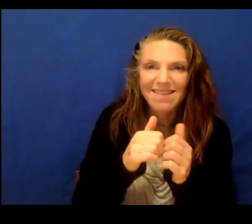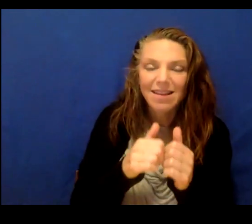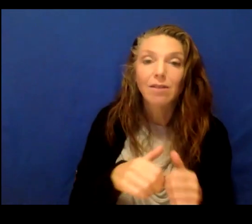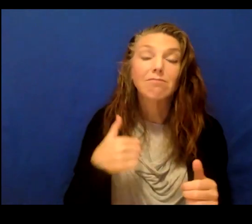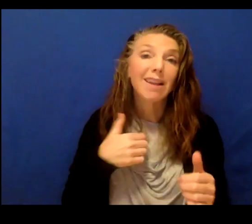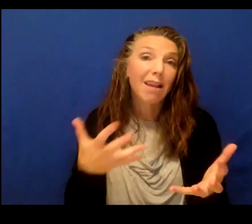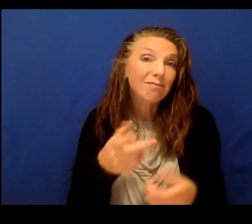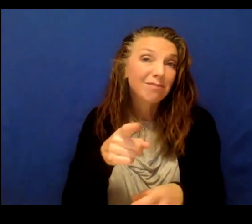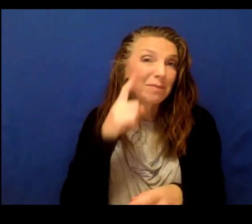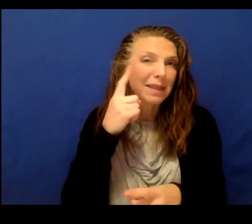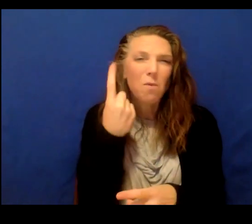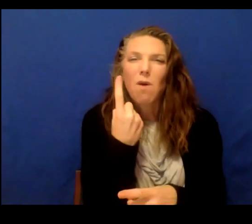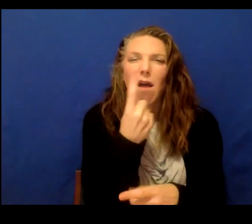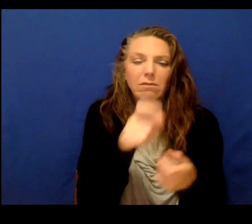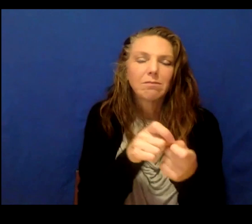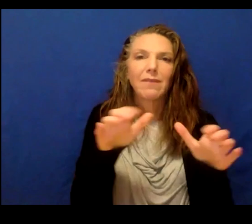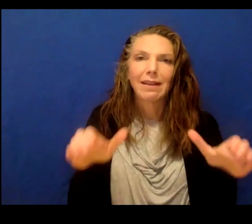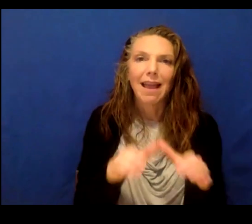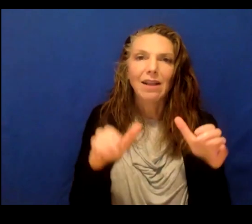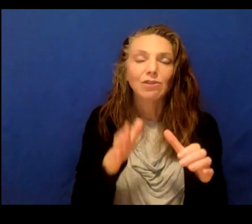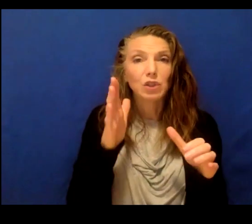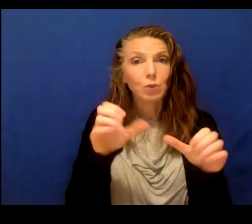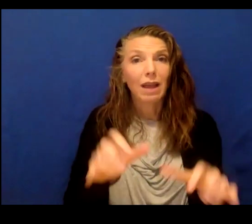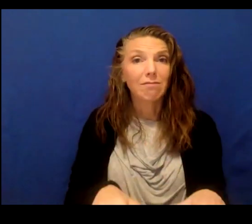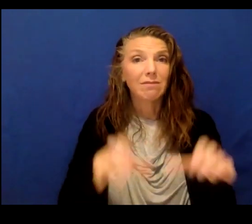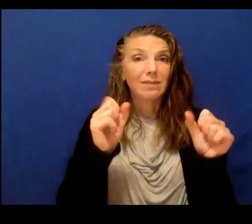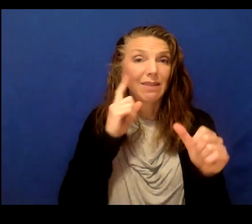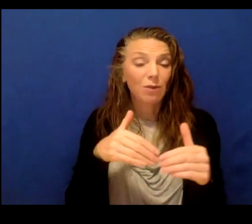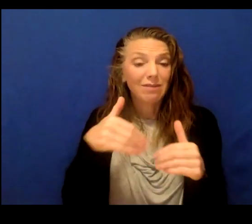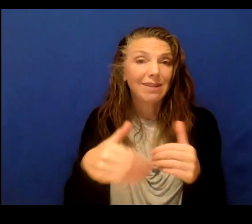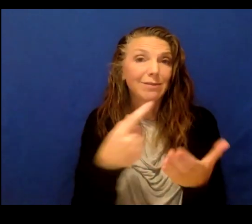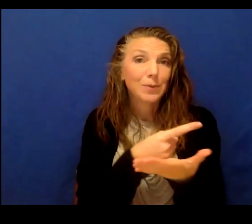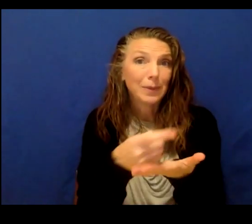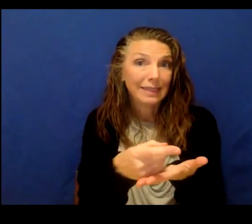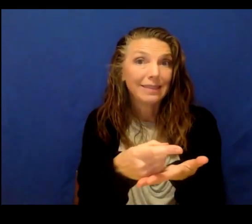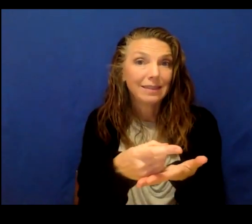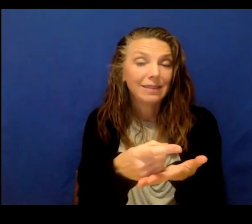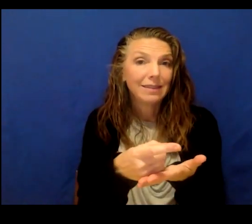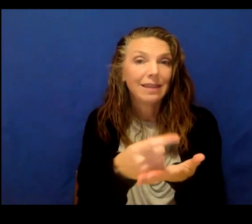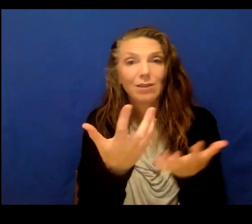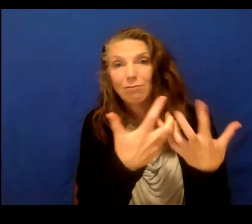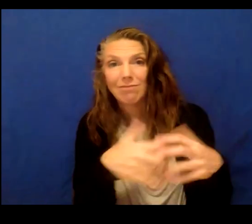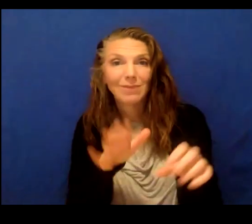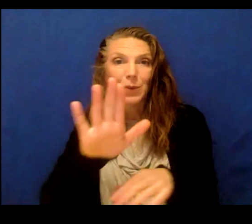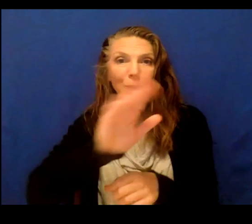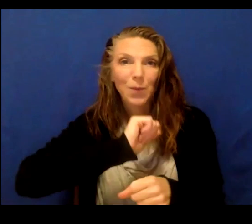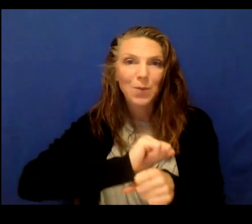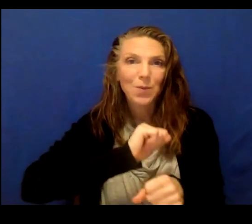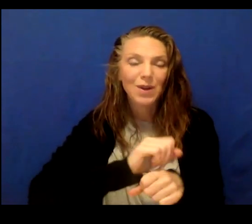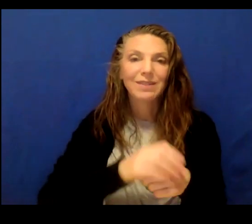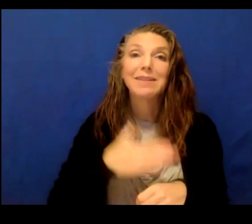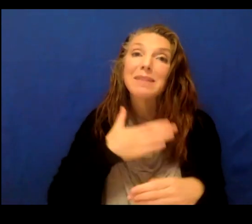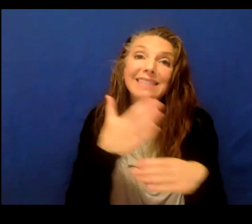you to think of one specific action that you can commit to taking within the next week to integrate into your work. I would love